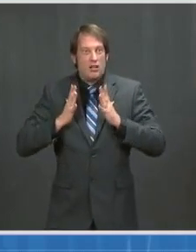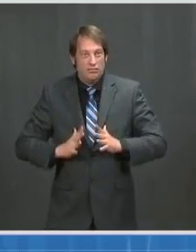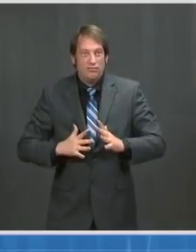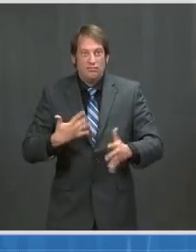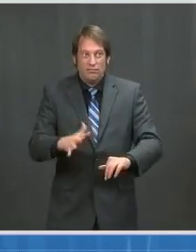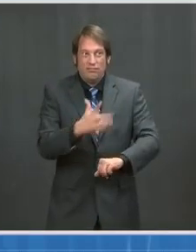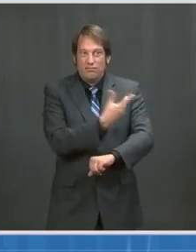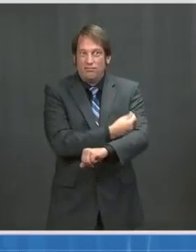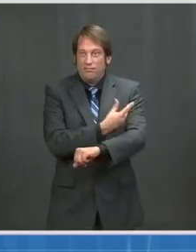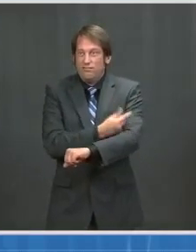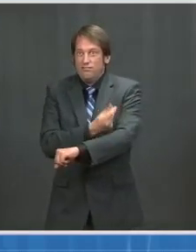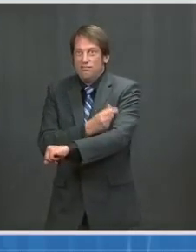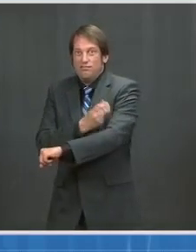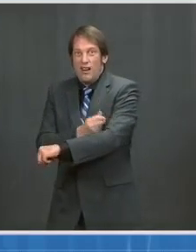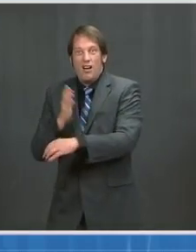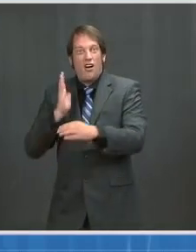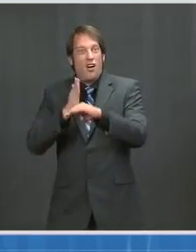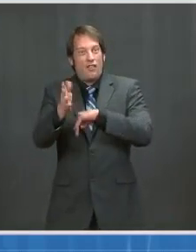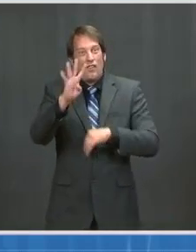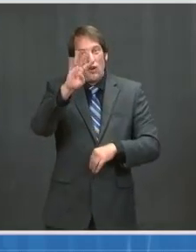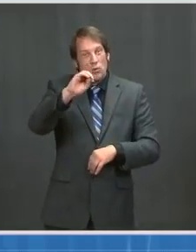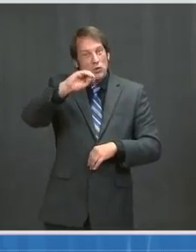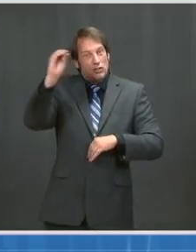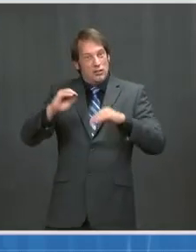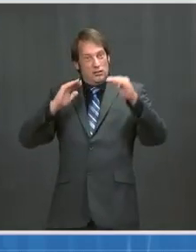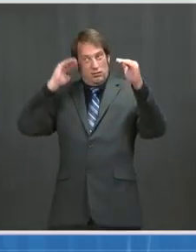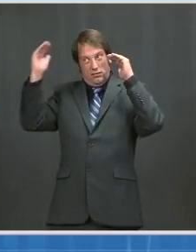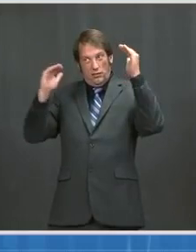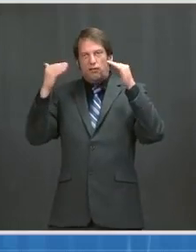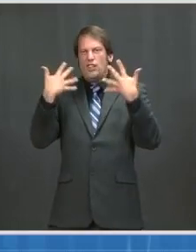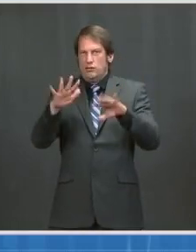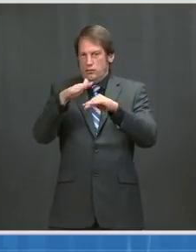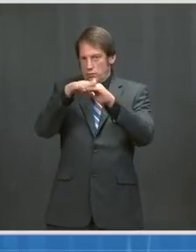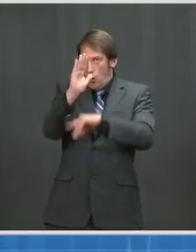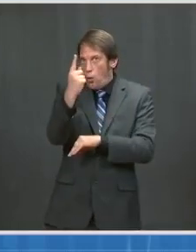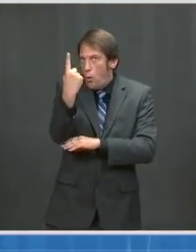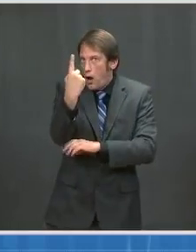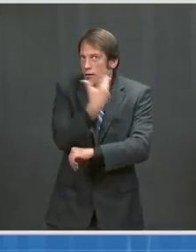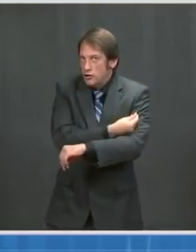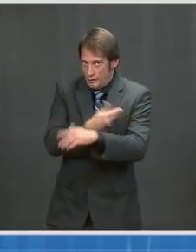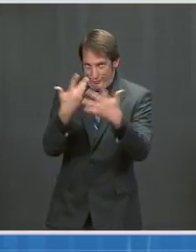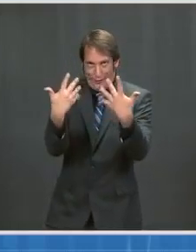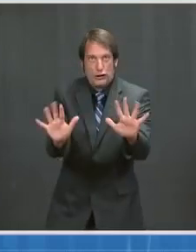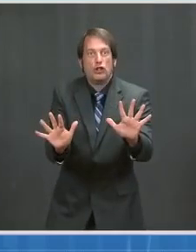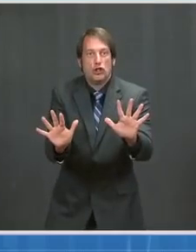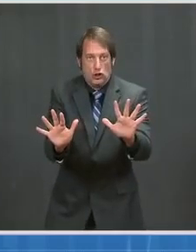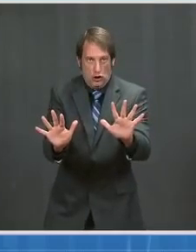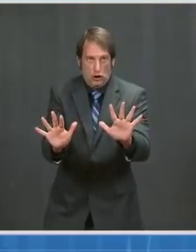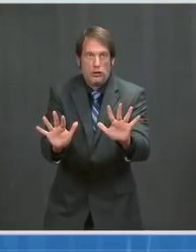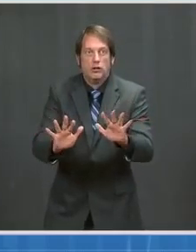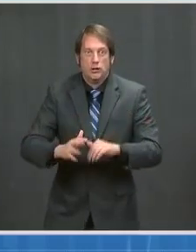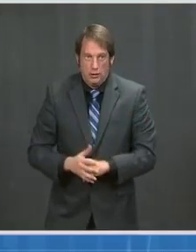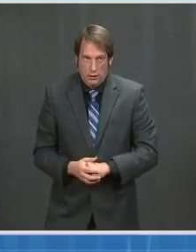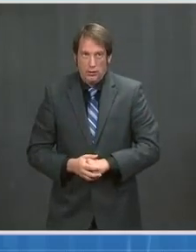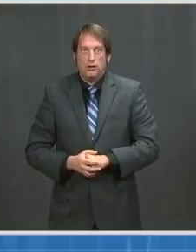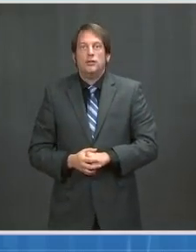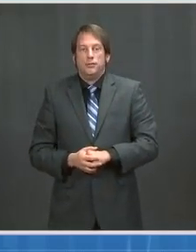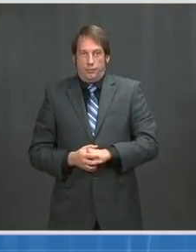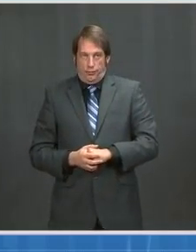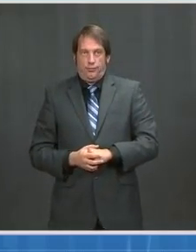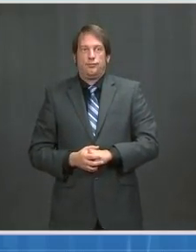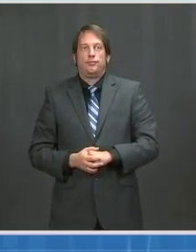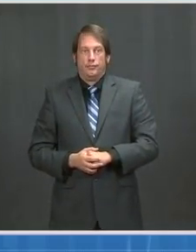adults have at least 1 shot. And nearly 1 in 4 adults are now